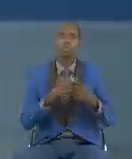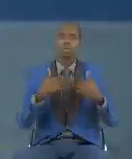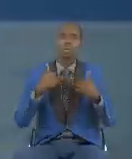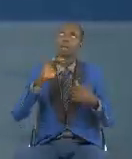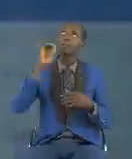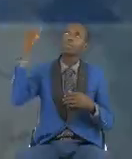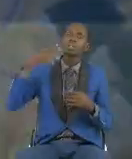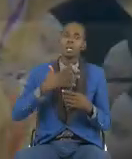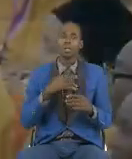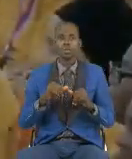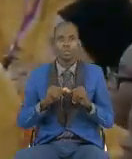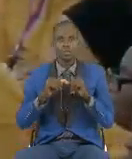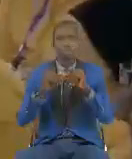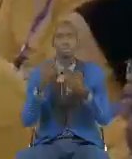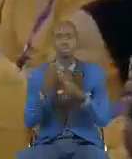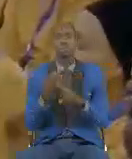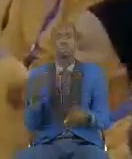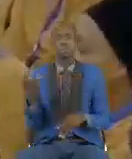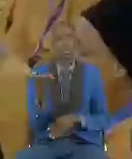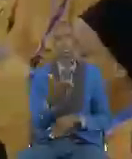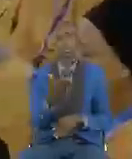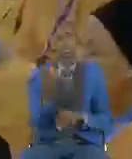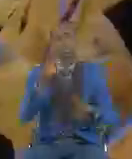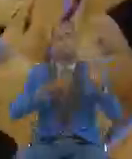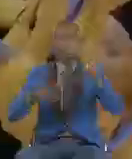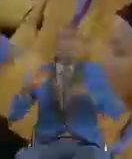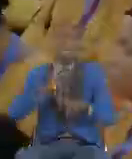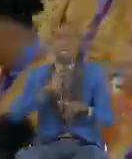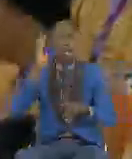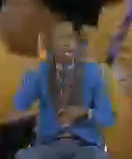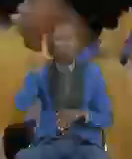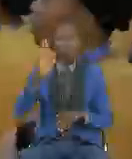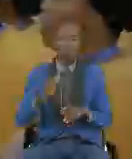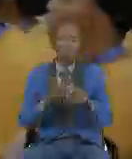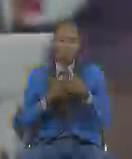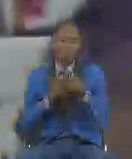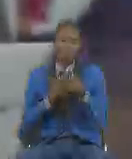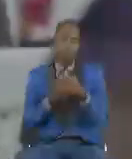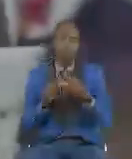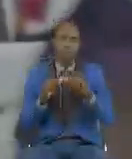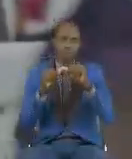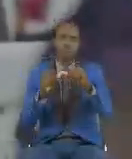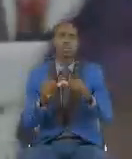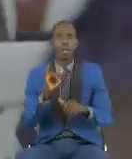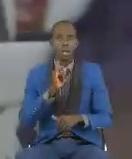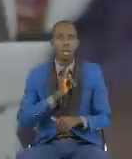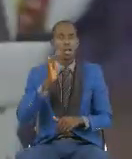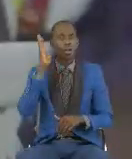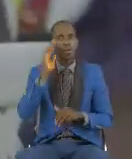there. I will continue. I will continue. You